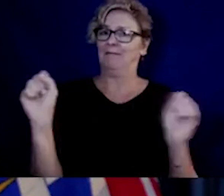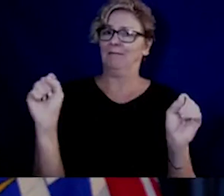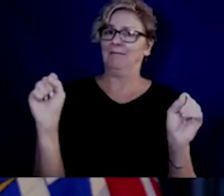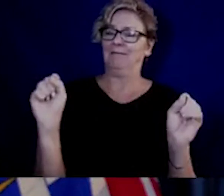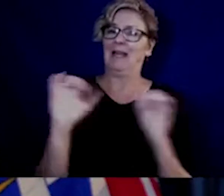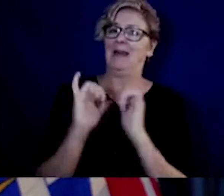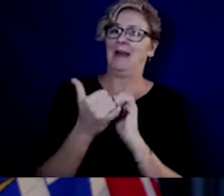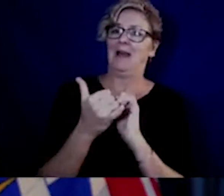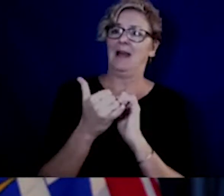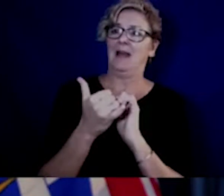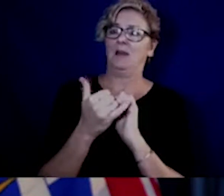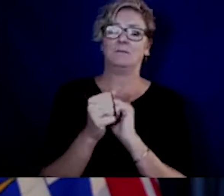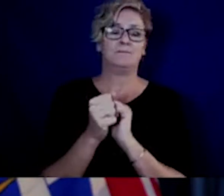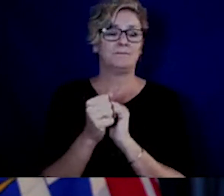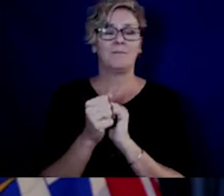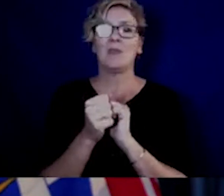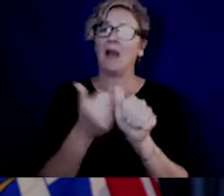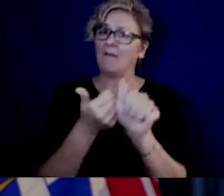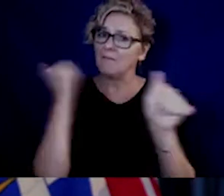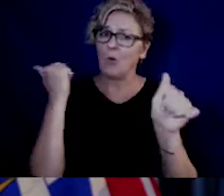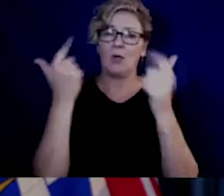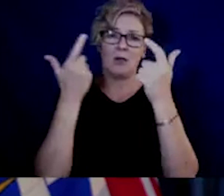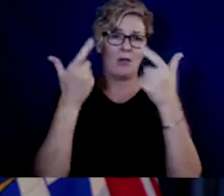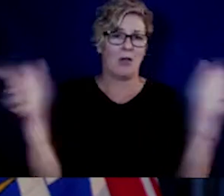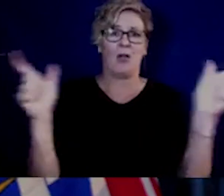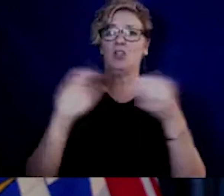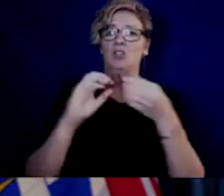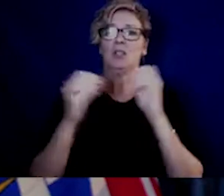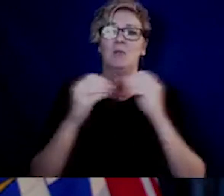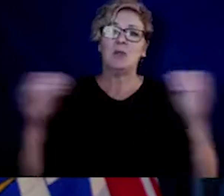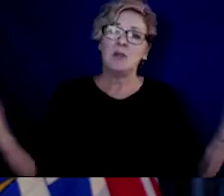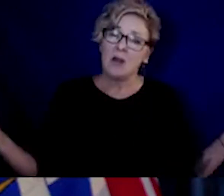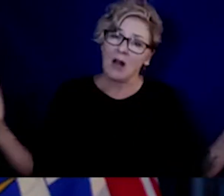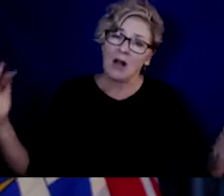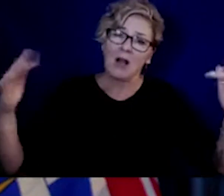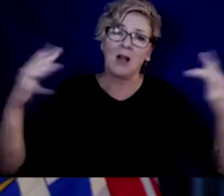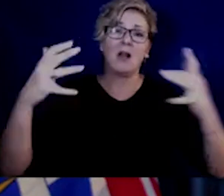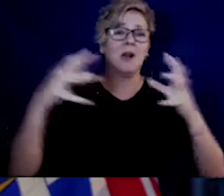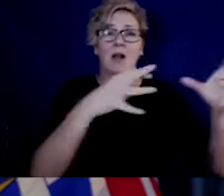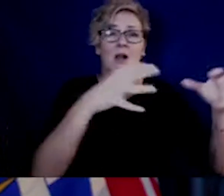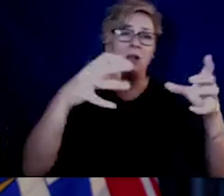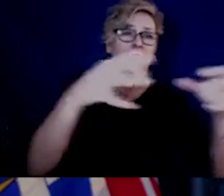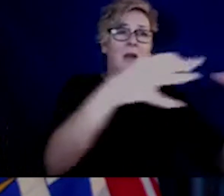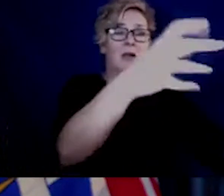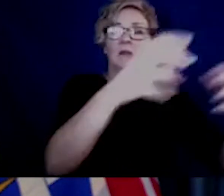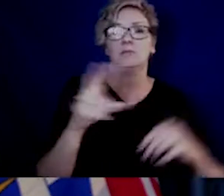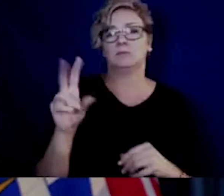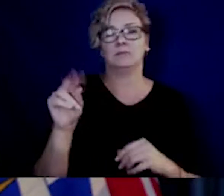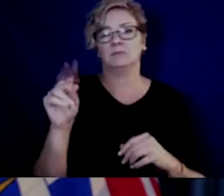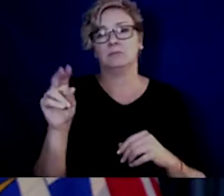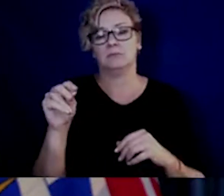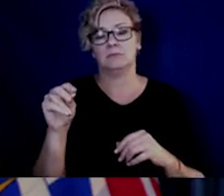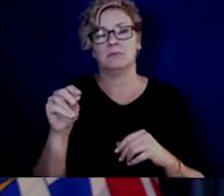their kids, keep it small. Make sure it's just your bubble, and don't have it outdoors rather than inside,